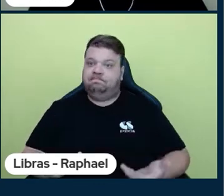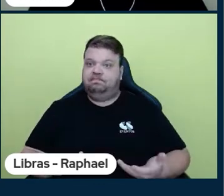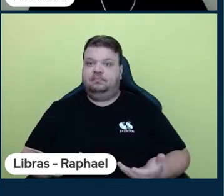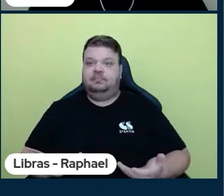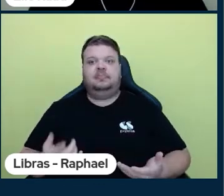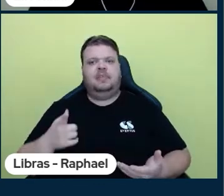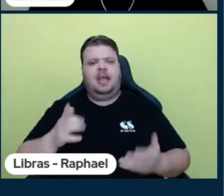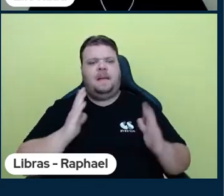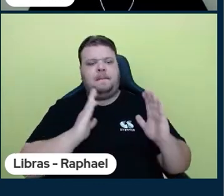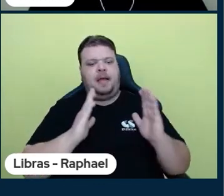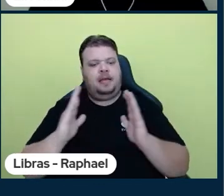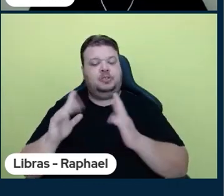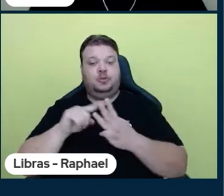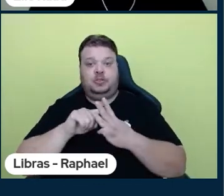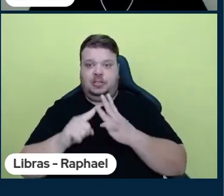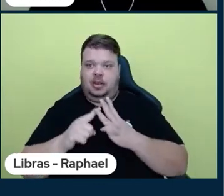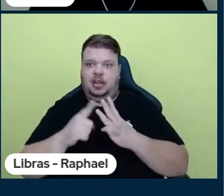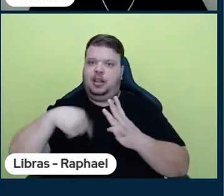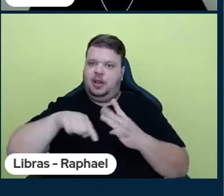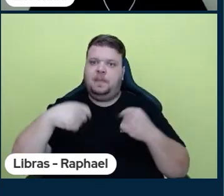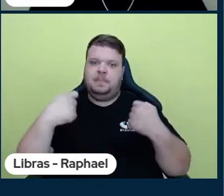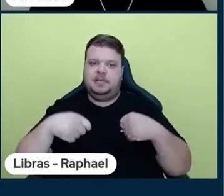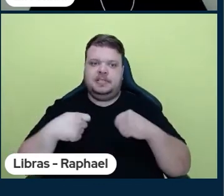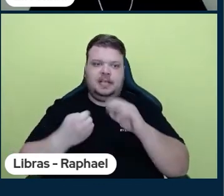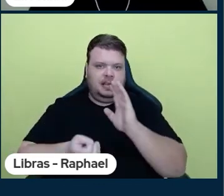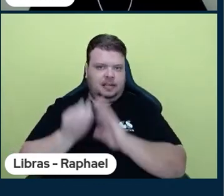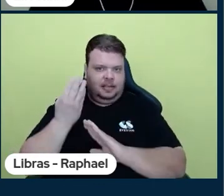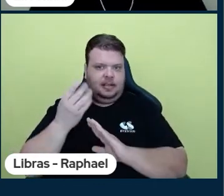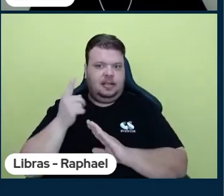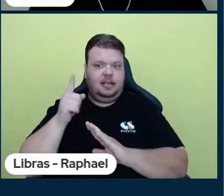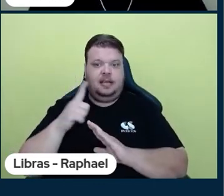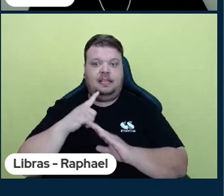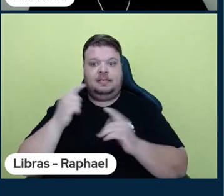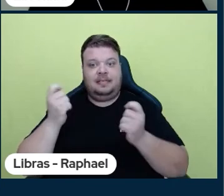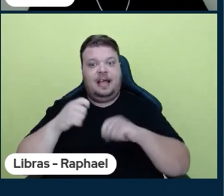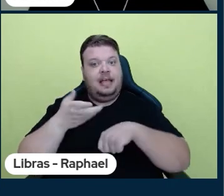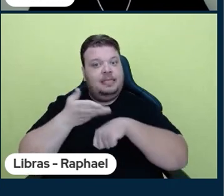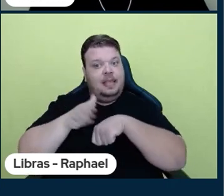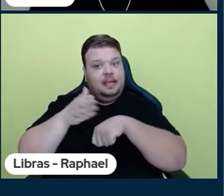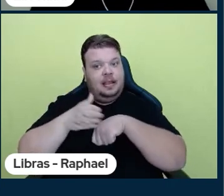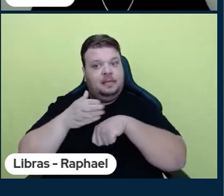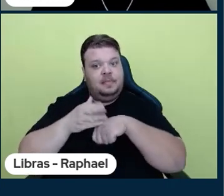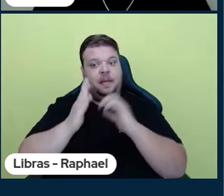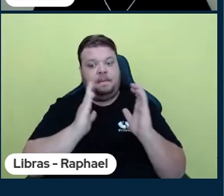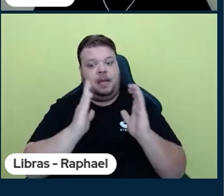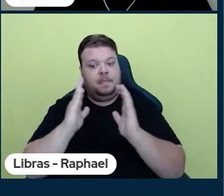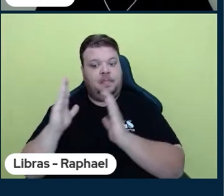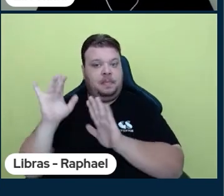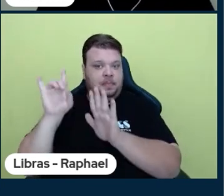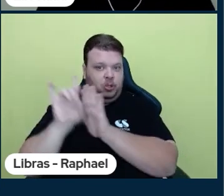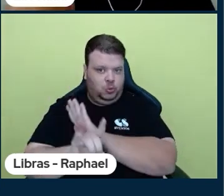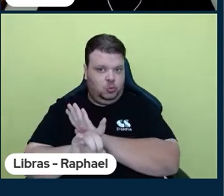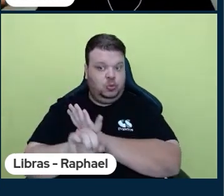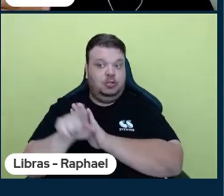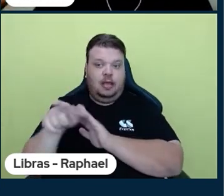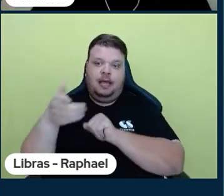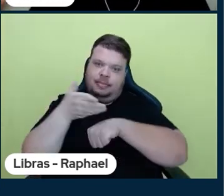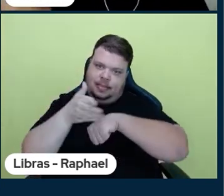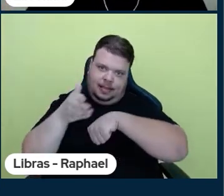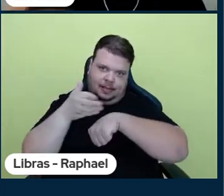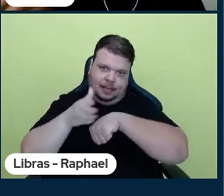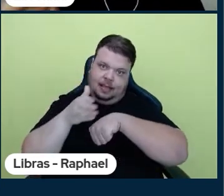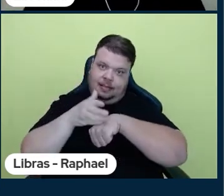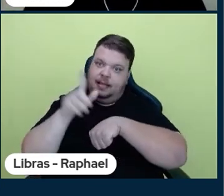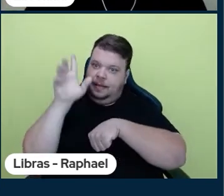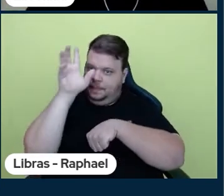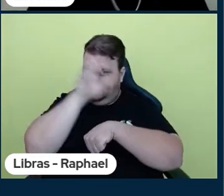for every question, the model will predict the Sparkle query that corresponds to the user query. This is a